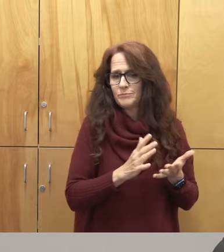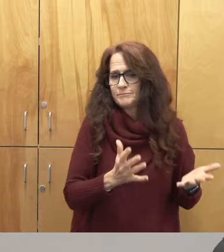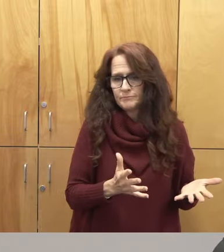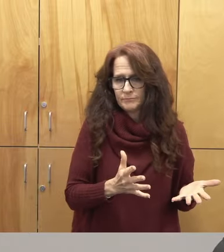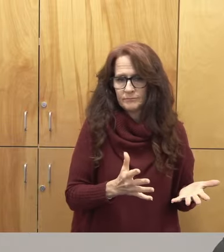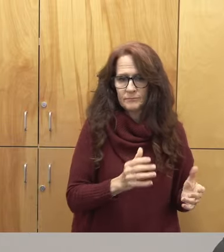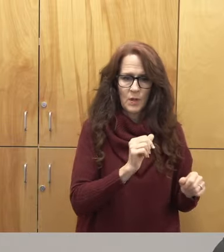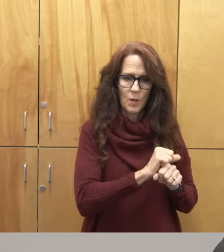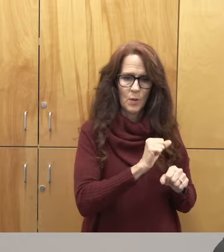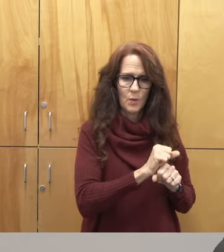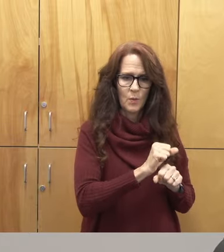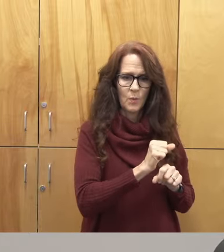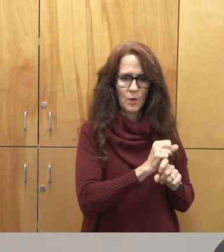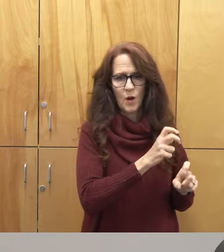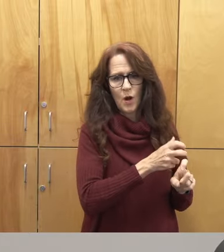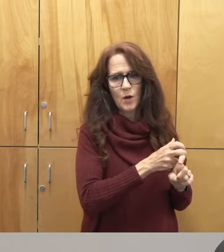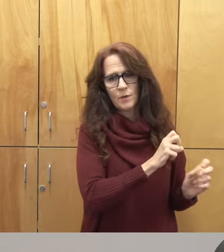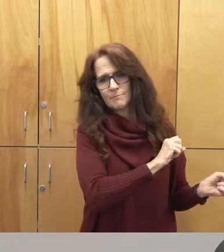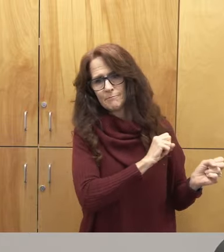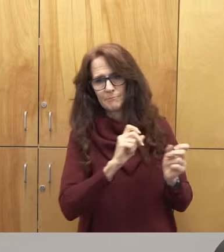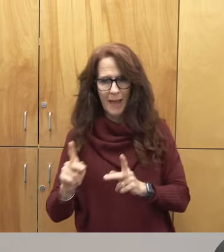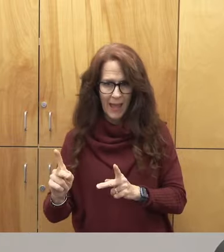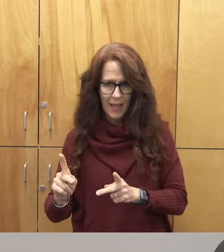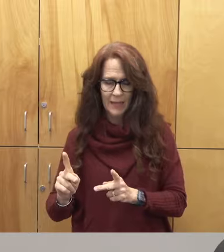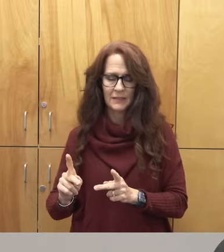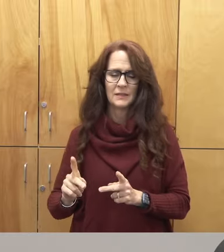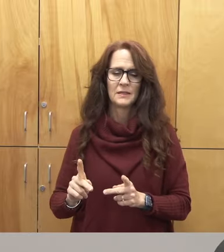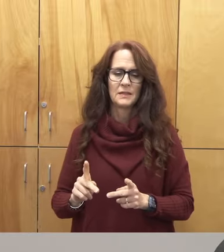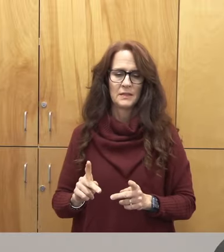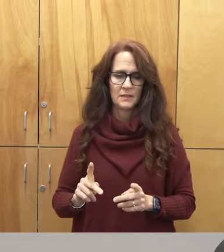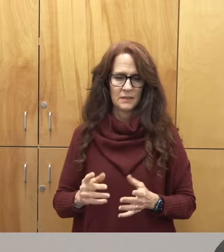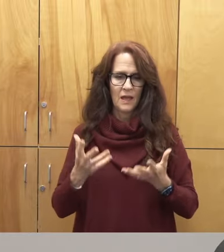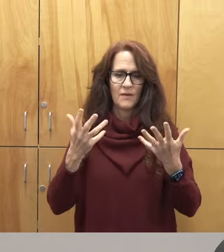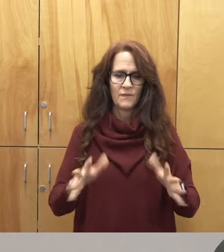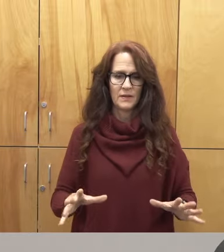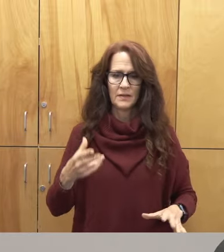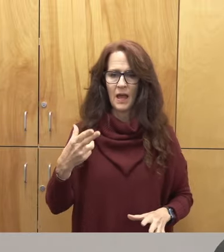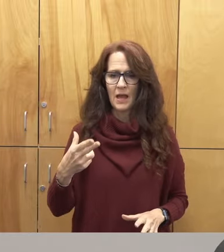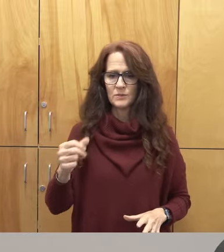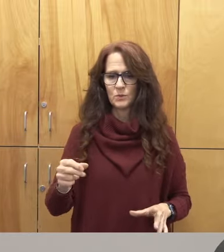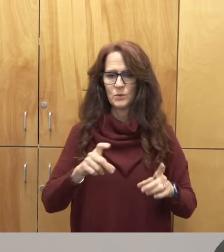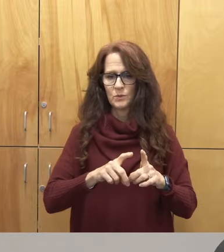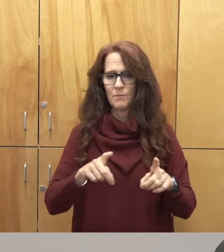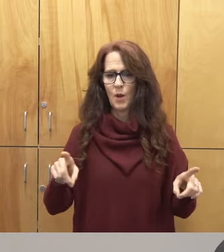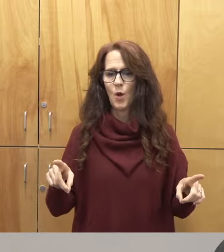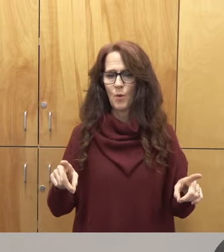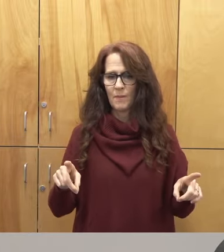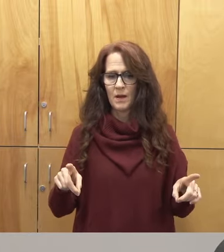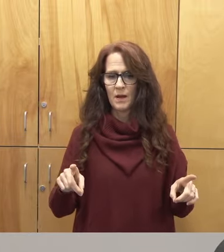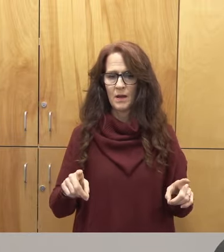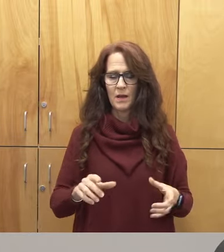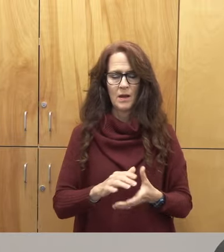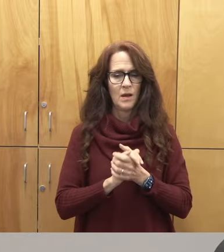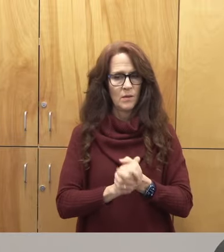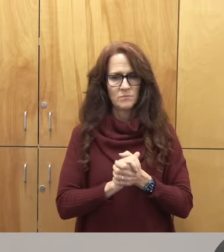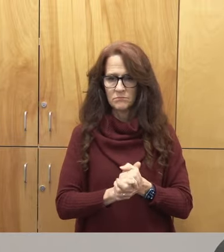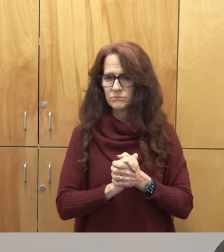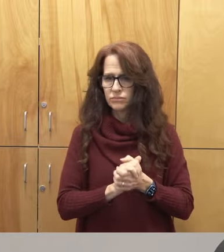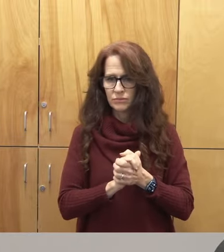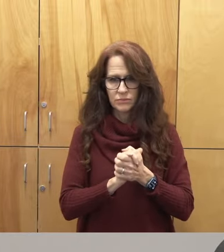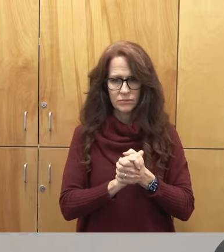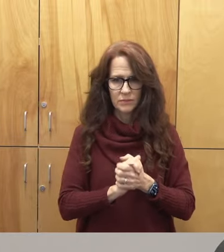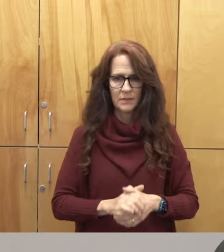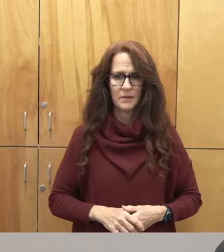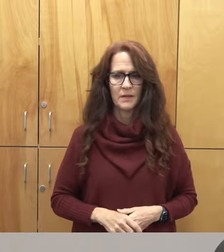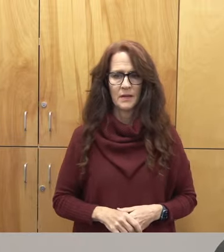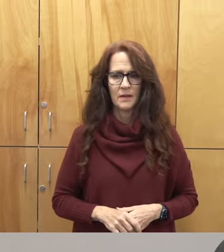and had to work that much harder to come back and complete a high school diploma. And I give them credit because you can do